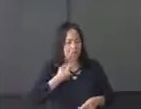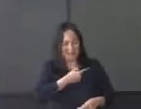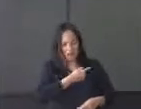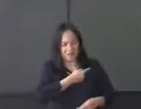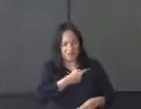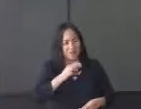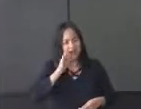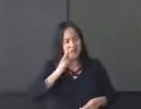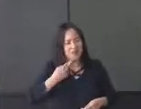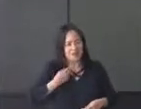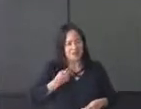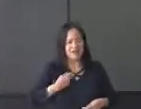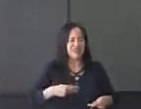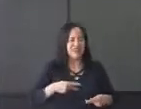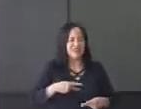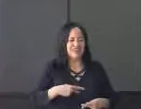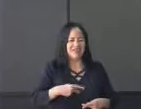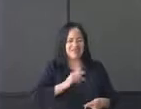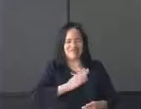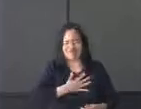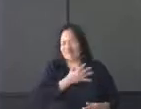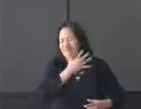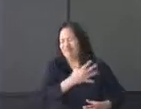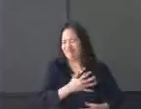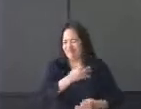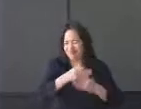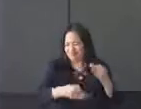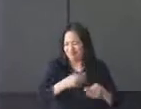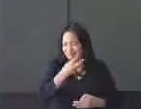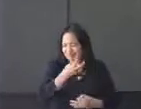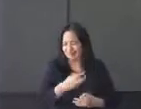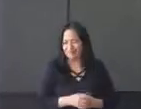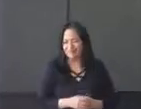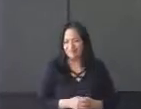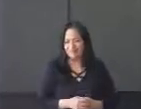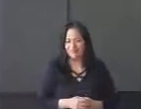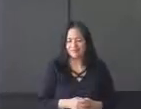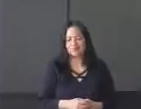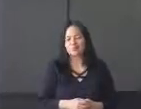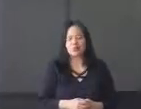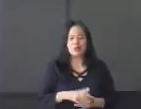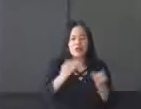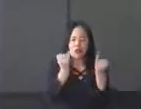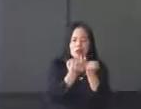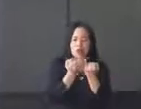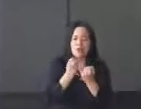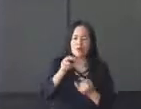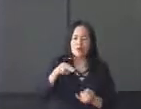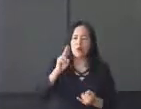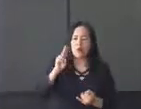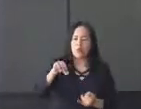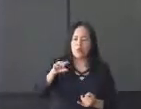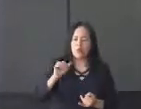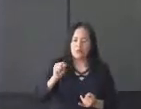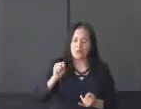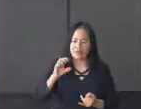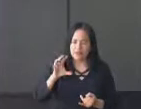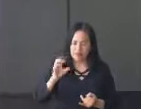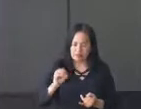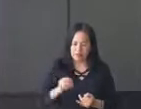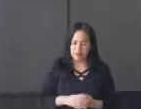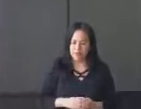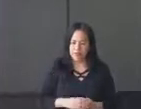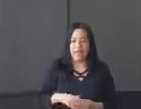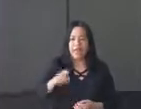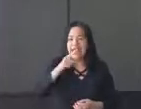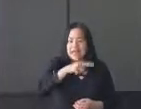Ibero-American cities against discrimination and xenophobia of UNESCO. It's known as Coalición LAC, and with UNESCO,